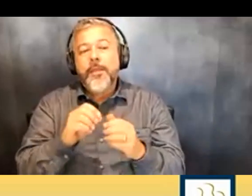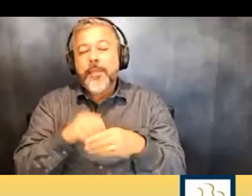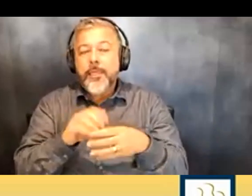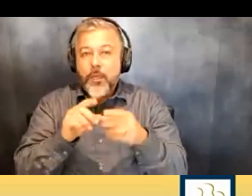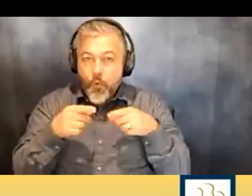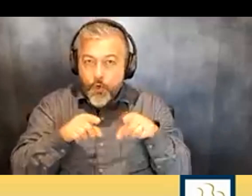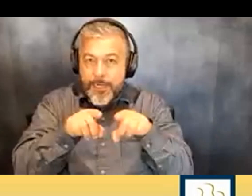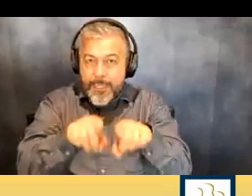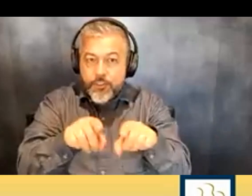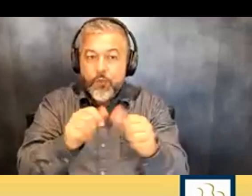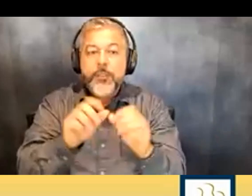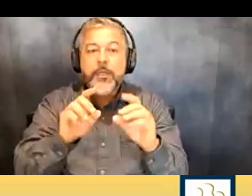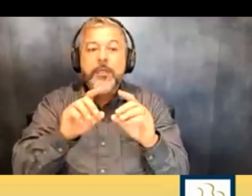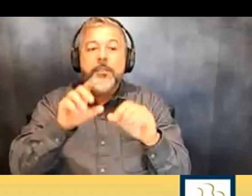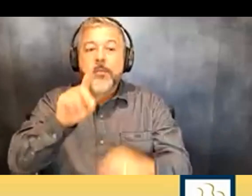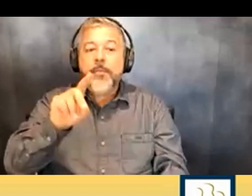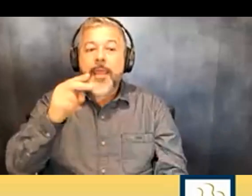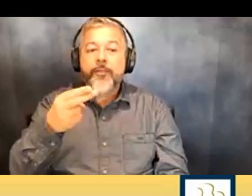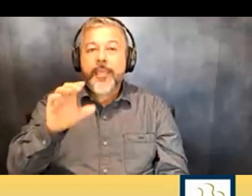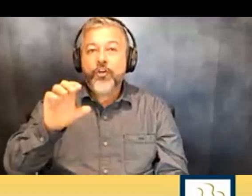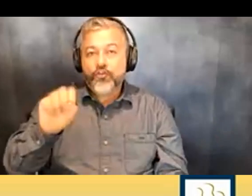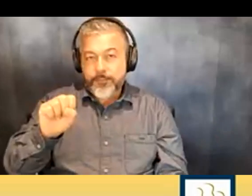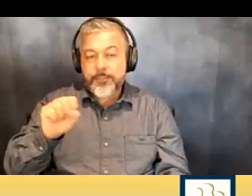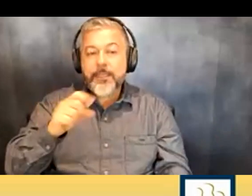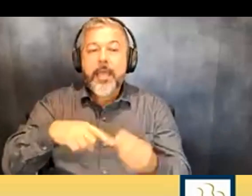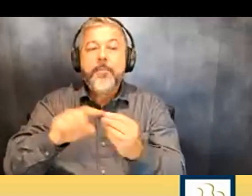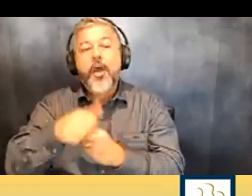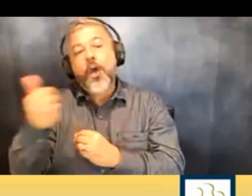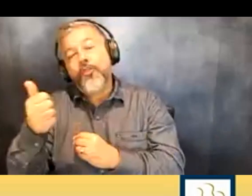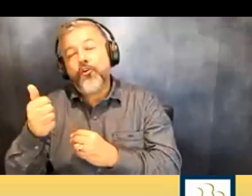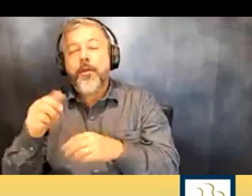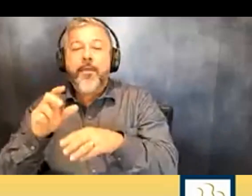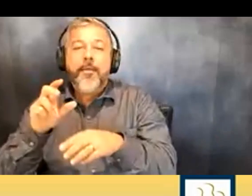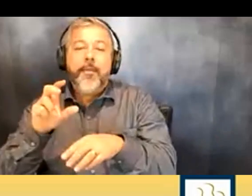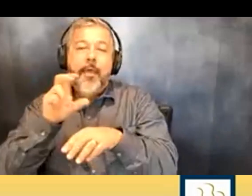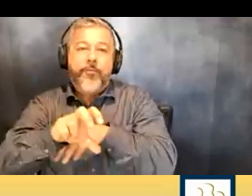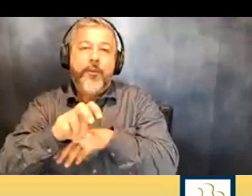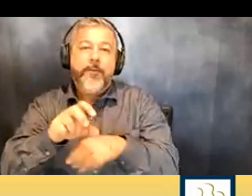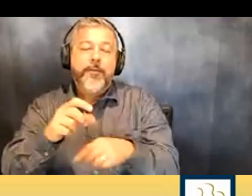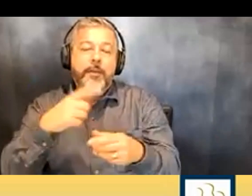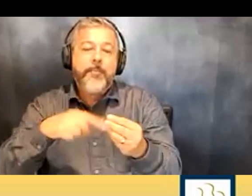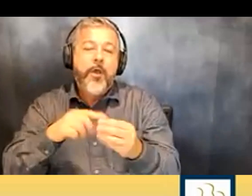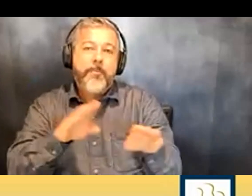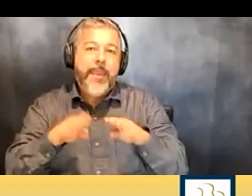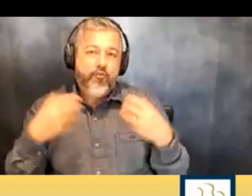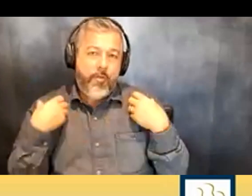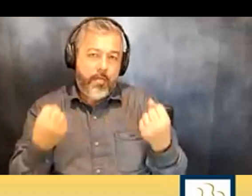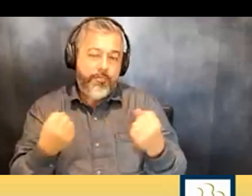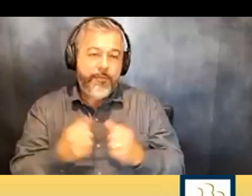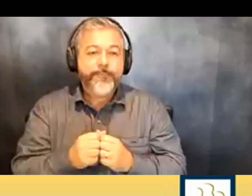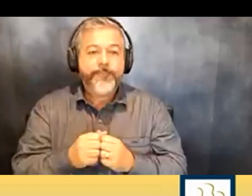with Department of Healthcare Services around another infrastructure investment that they're doing around behavioral health. So if